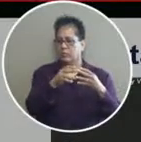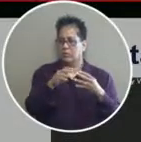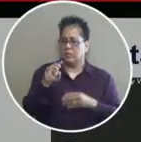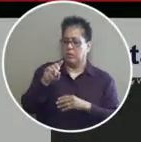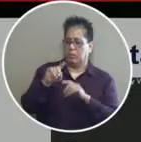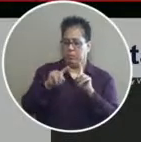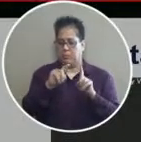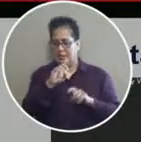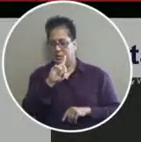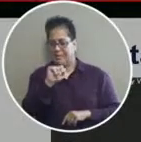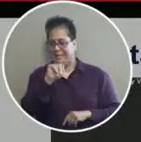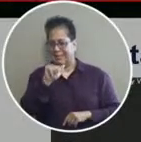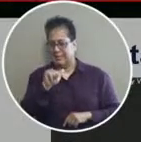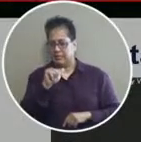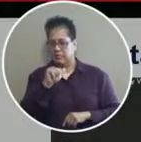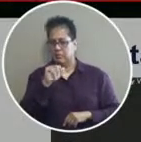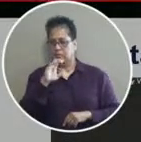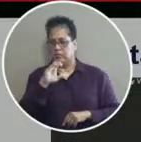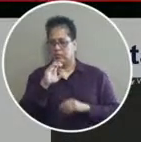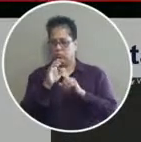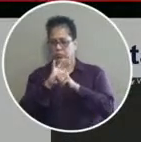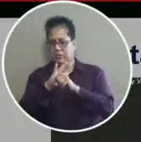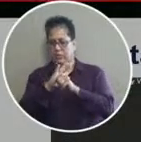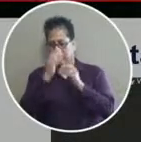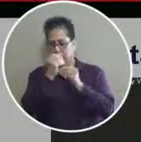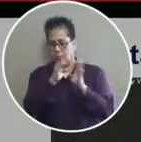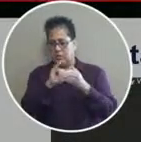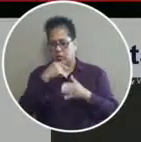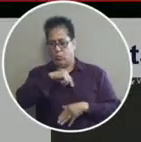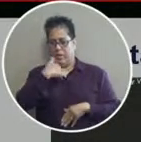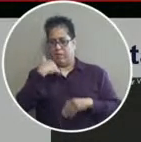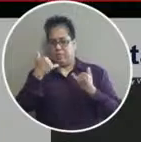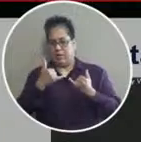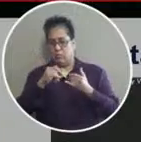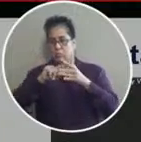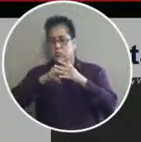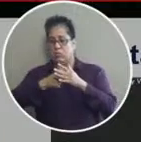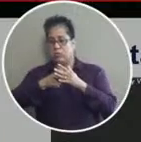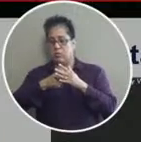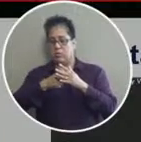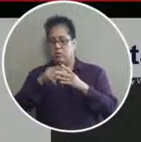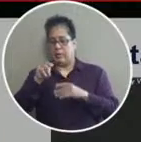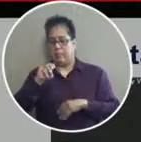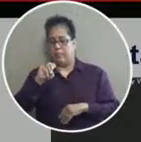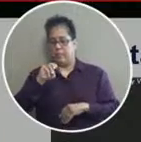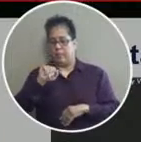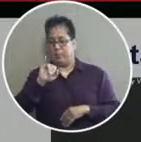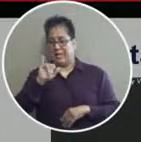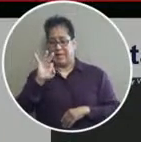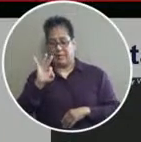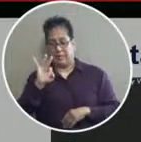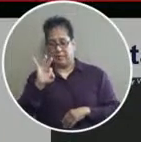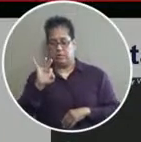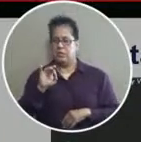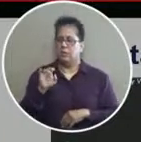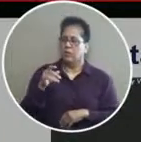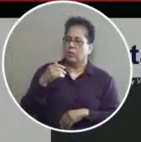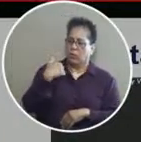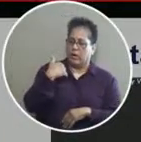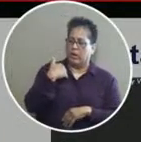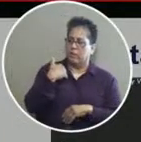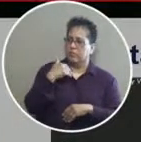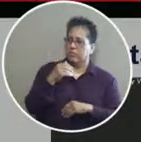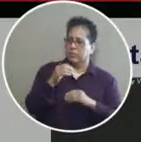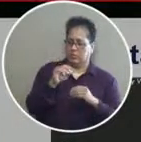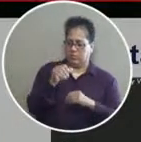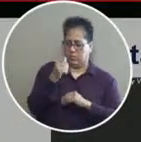data-wise, where we are with COVID information, is the data we have right now as of May 9th? No, we have some other information